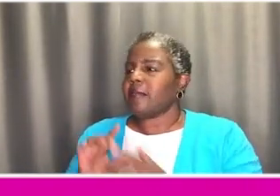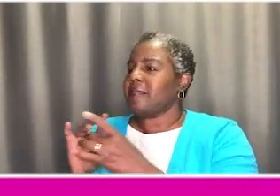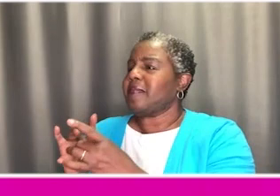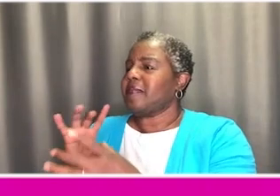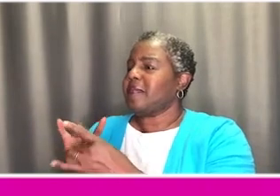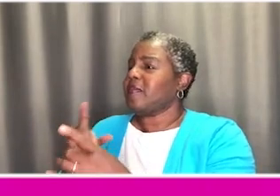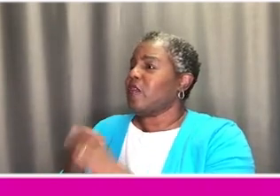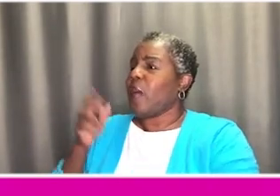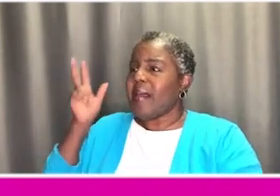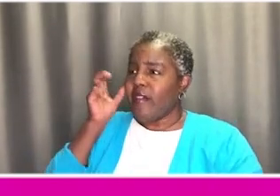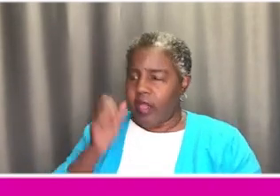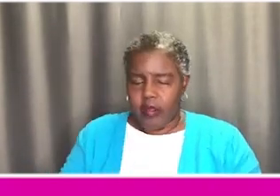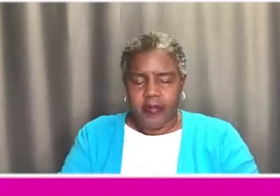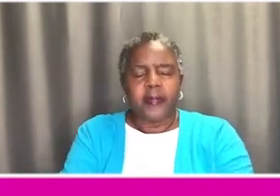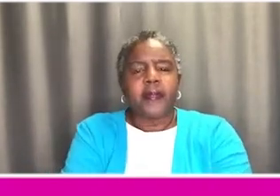one.